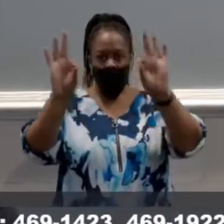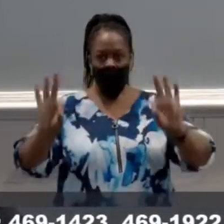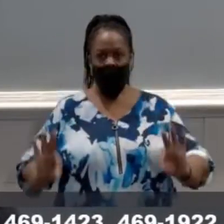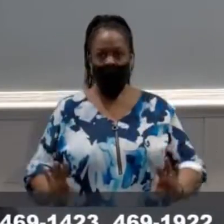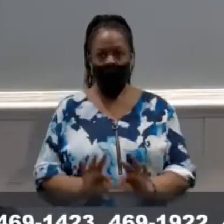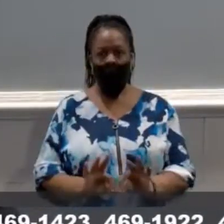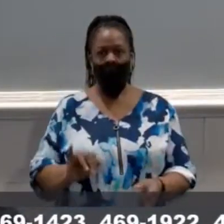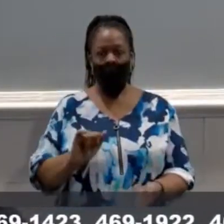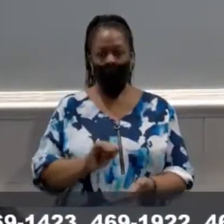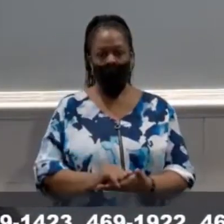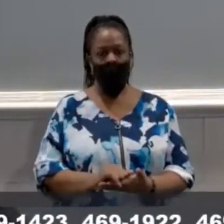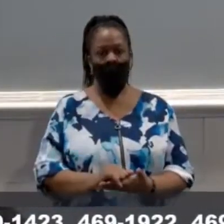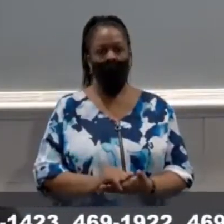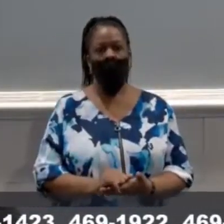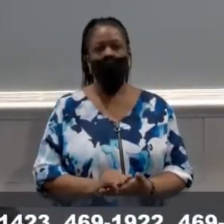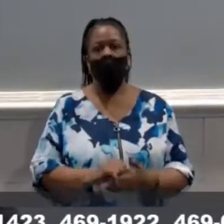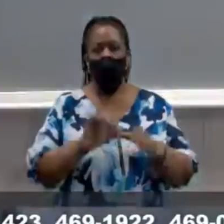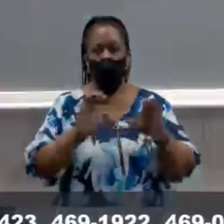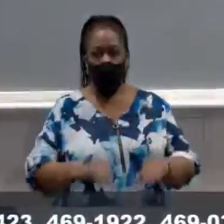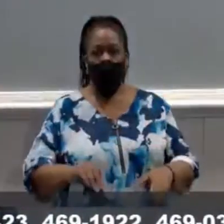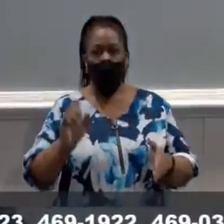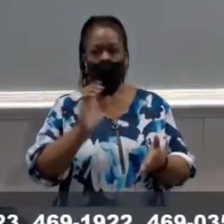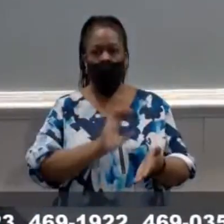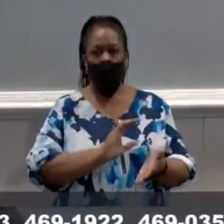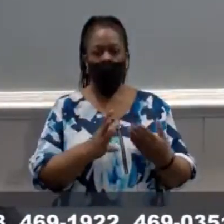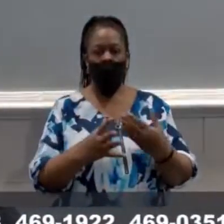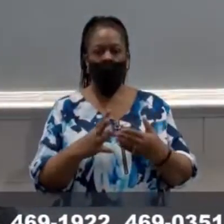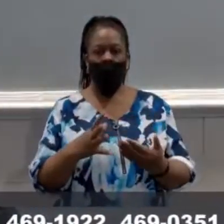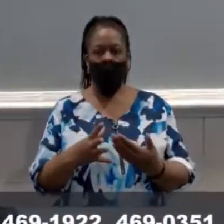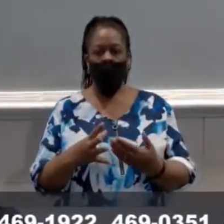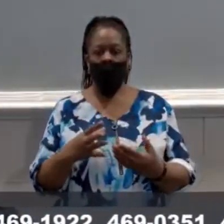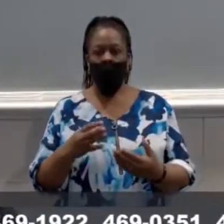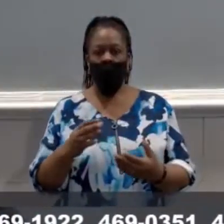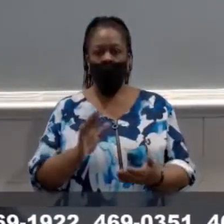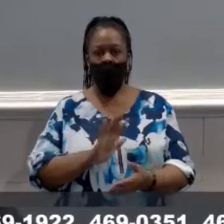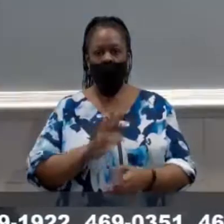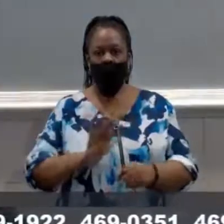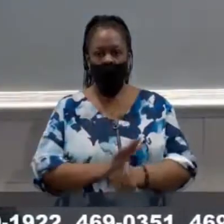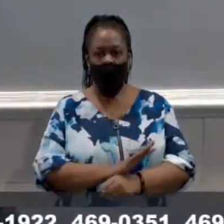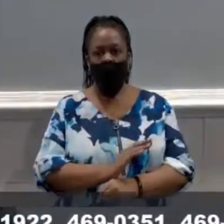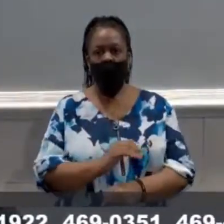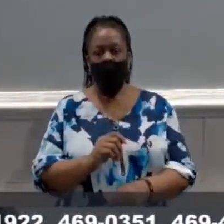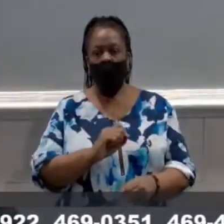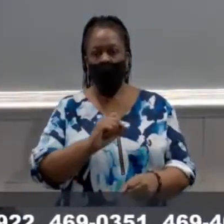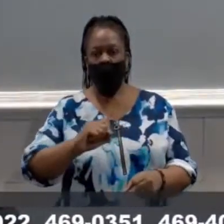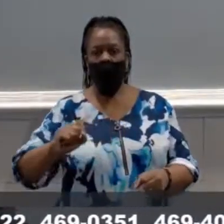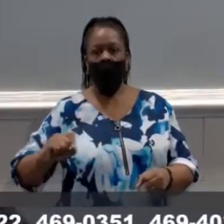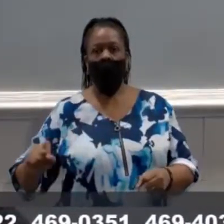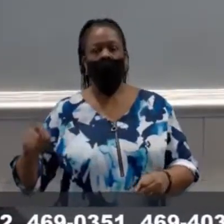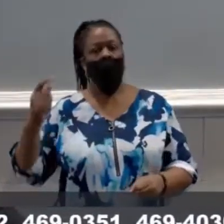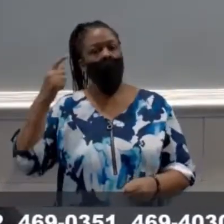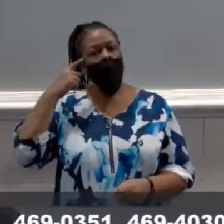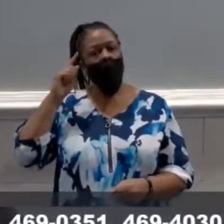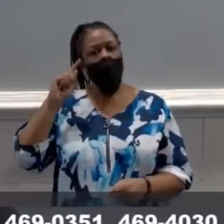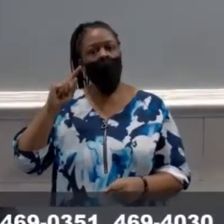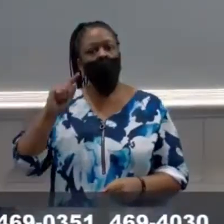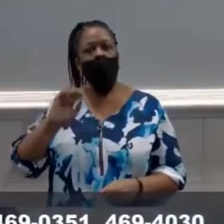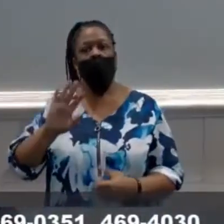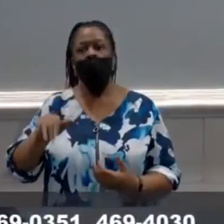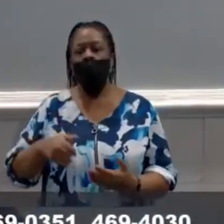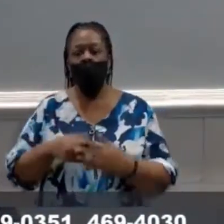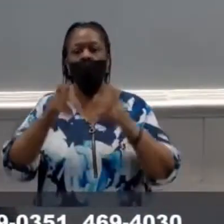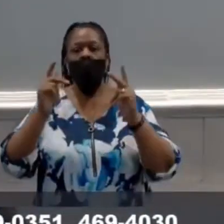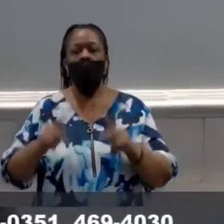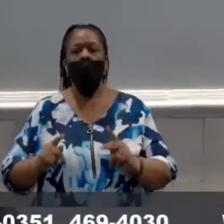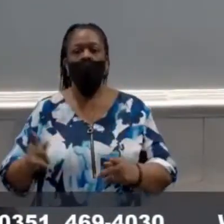first adopt the protocol established. The travel form is the form that all